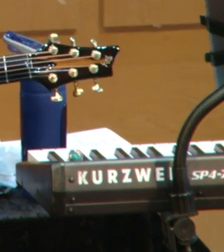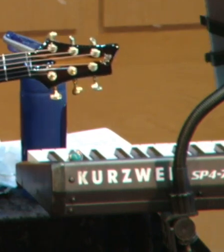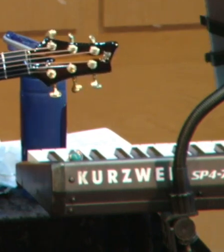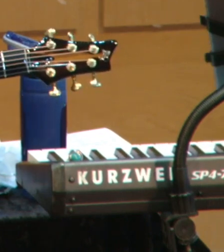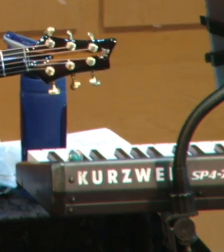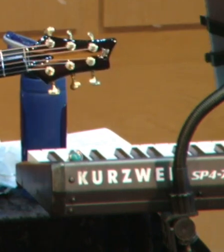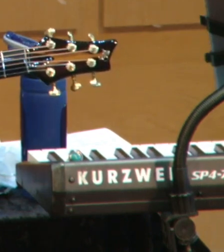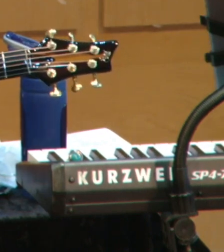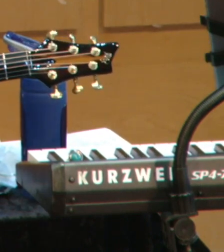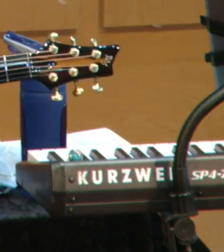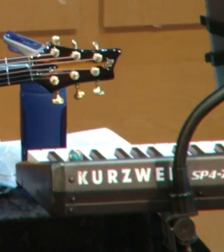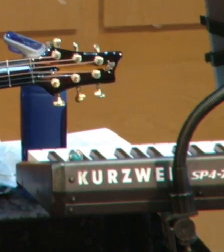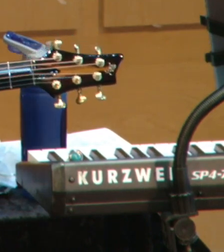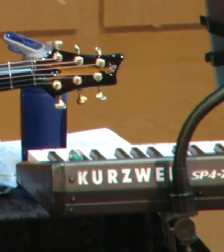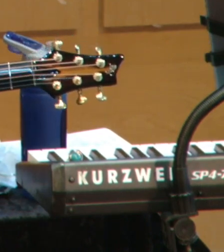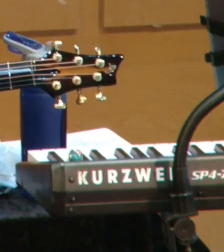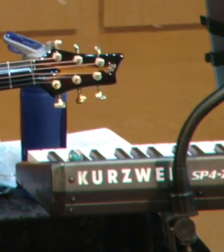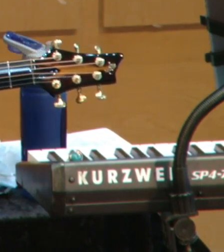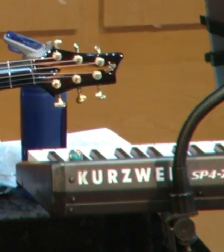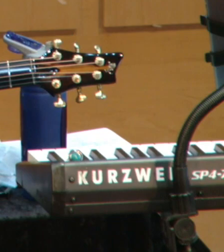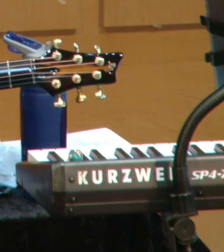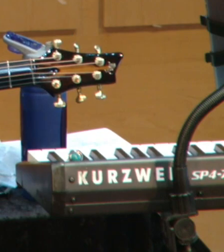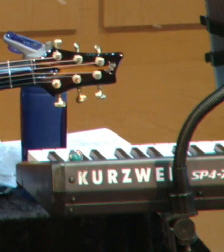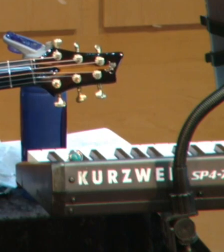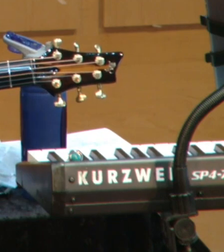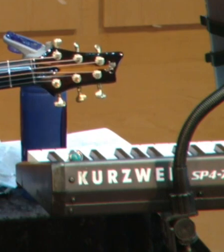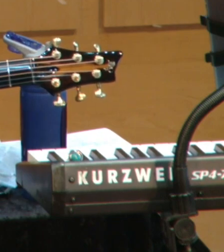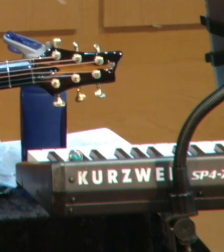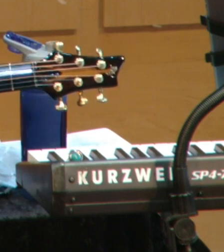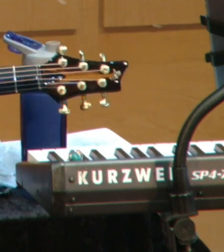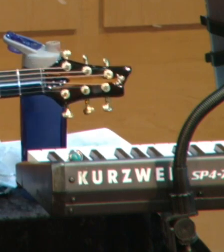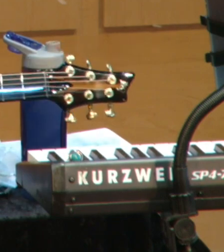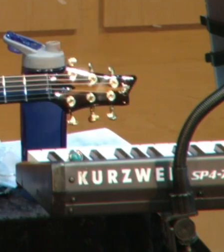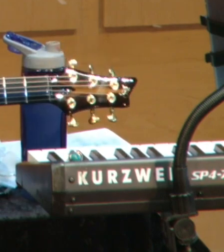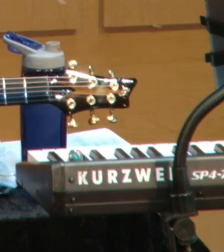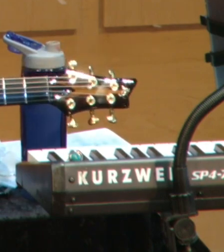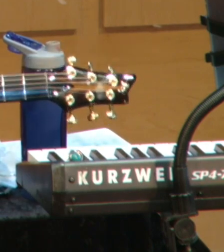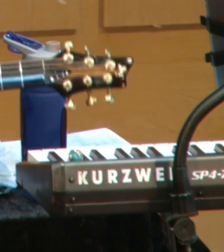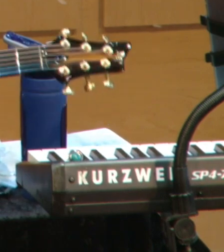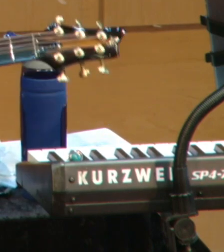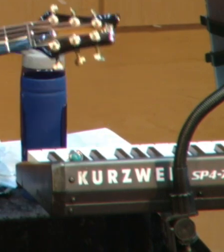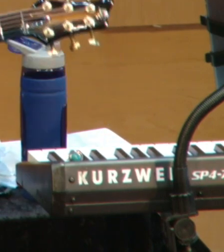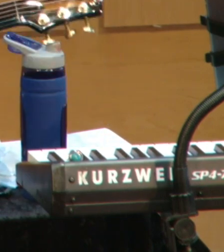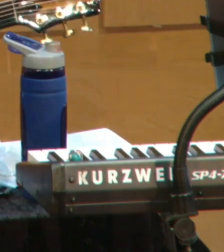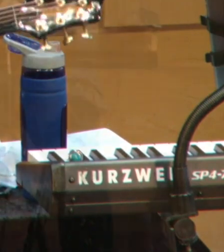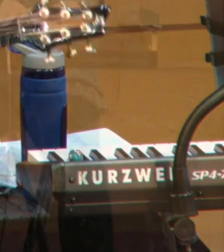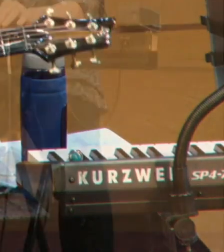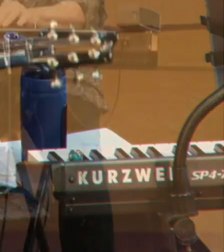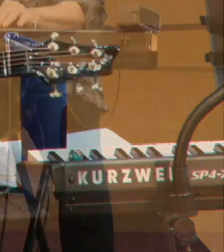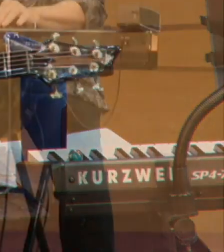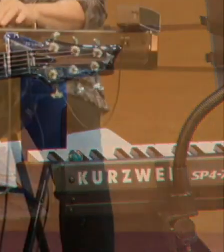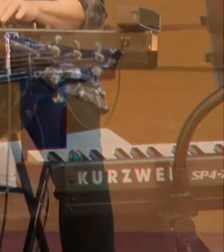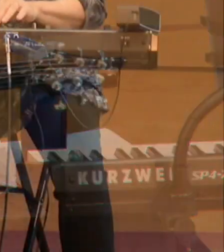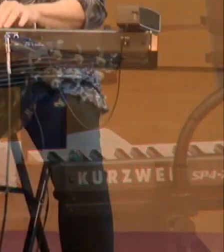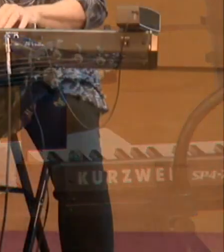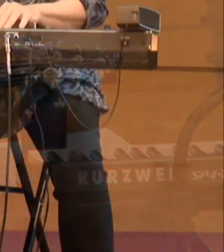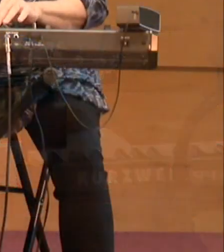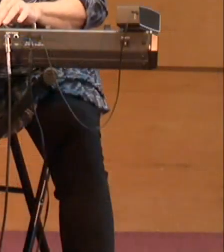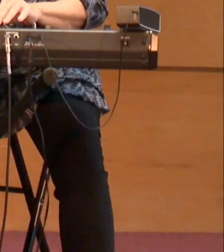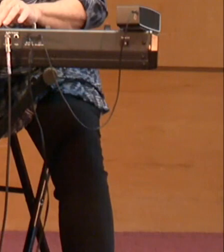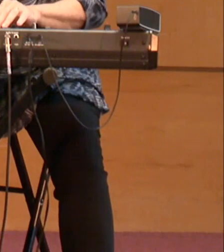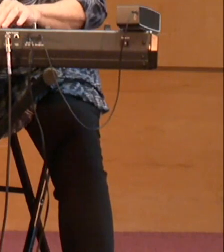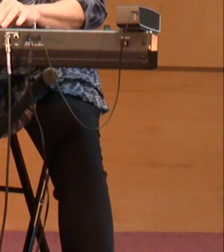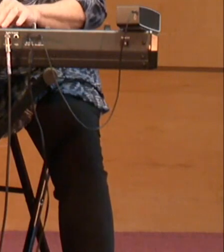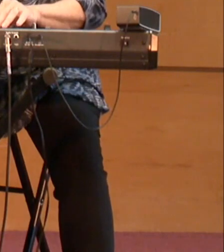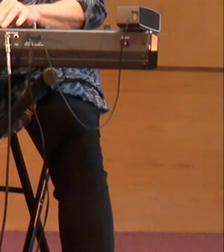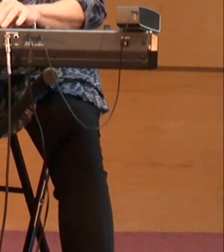go. It's time to forgive." So keep your eyes closed, but